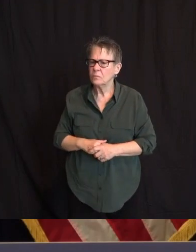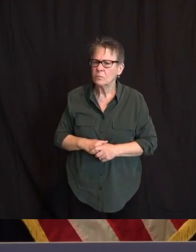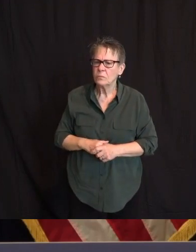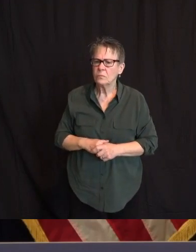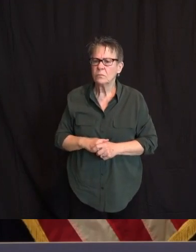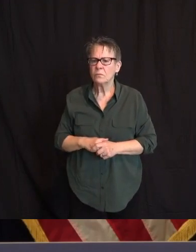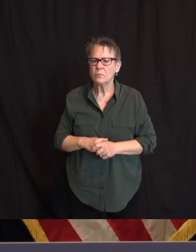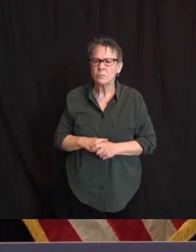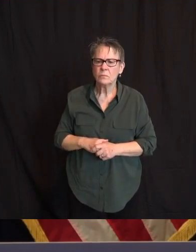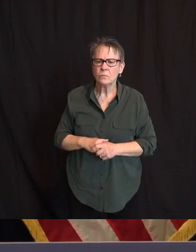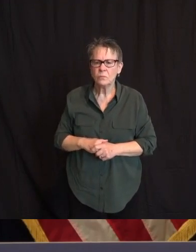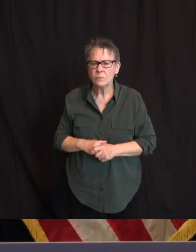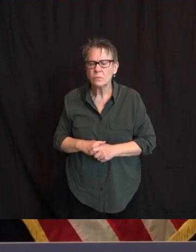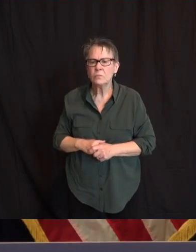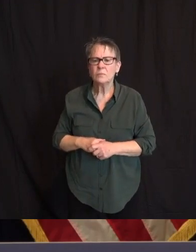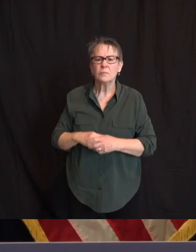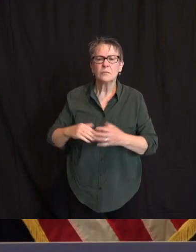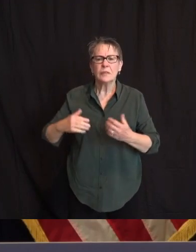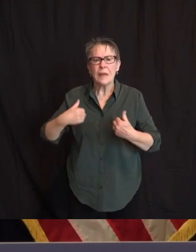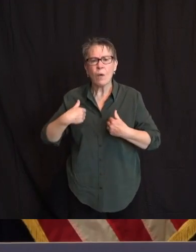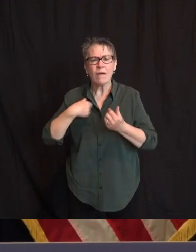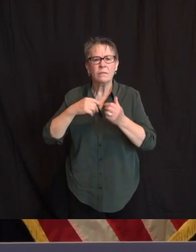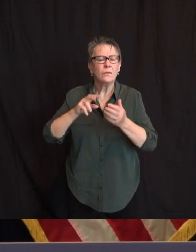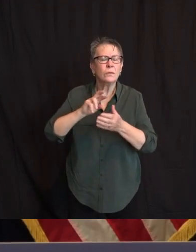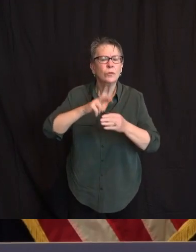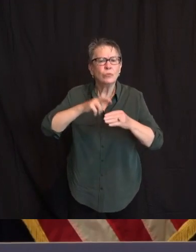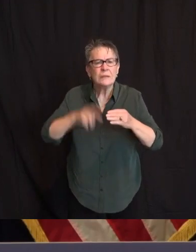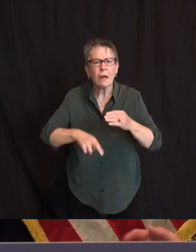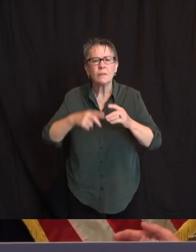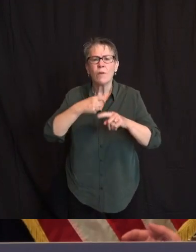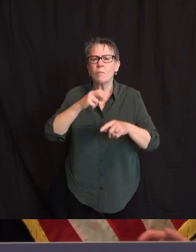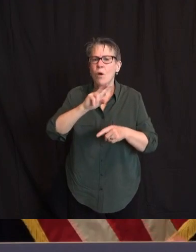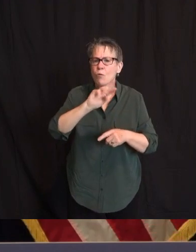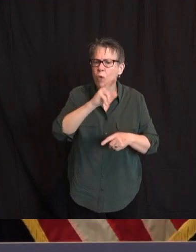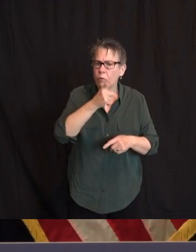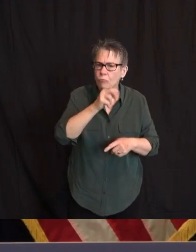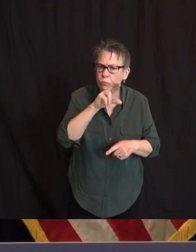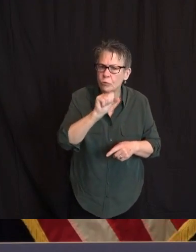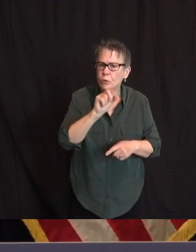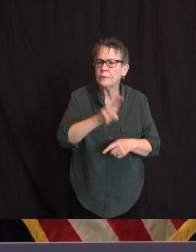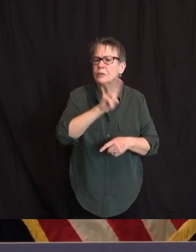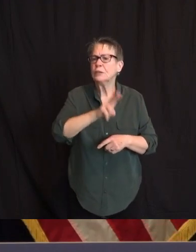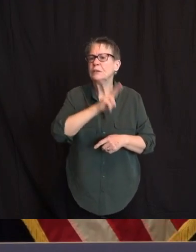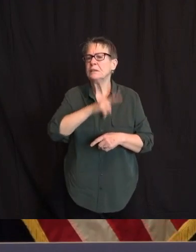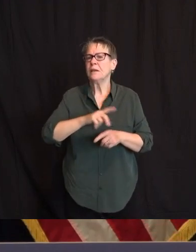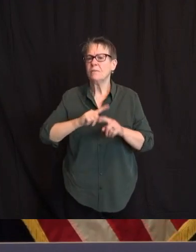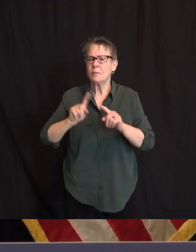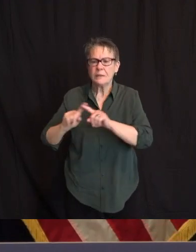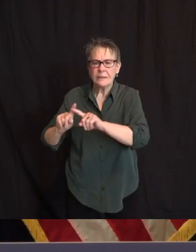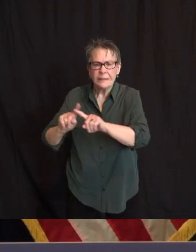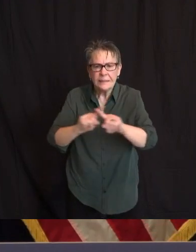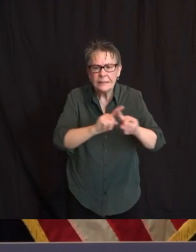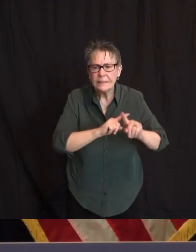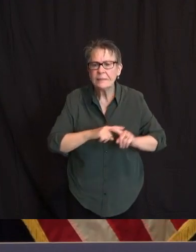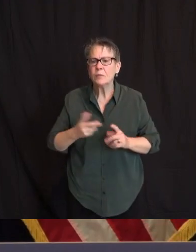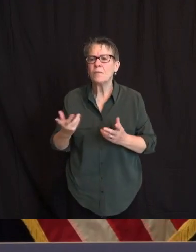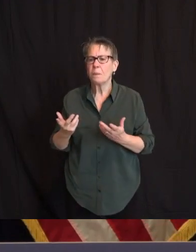those in such that we'll be able eventually to have a much broader regime. But given the hand that we've been